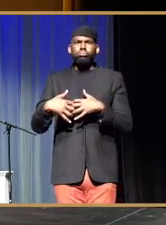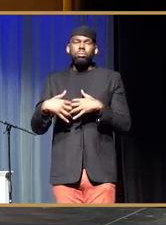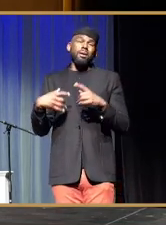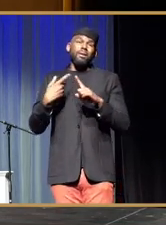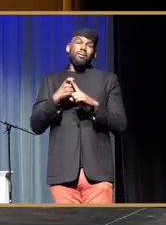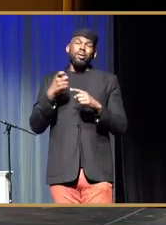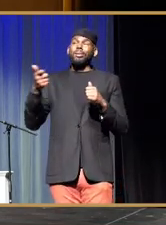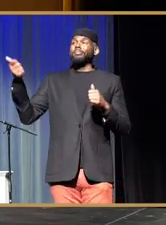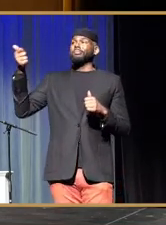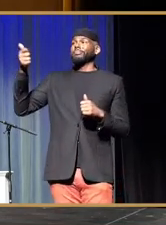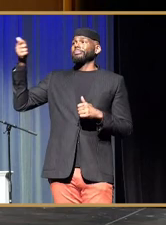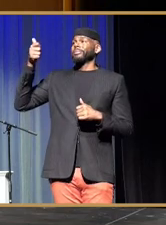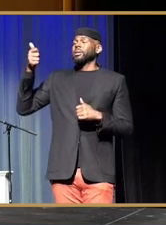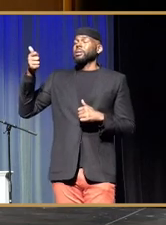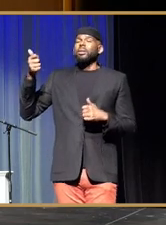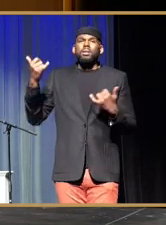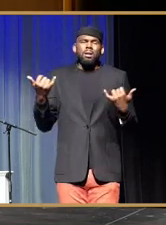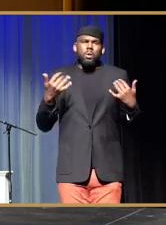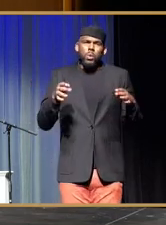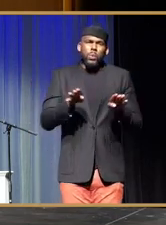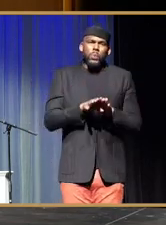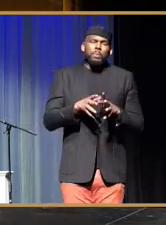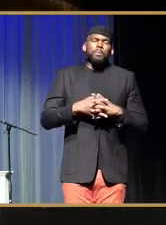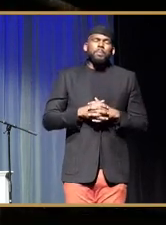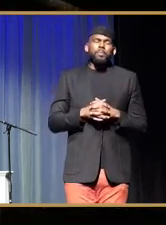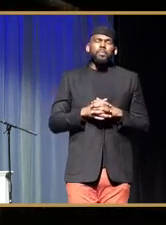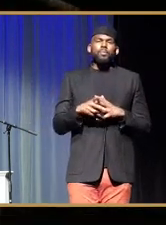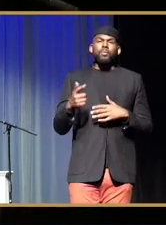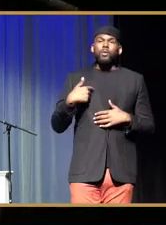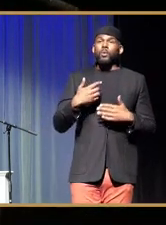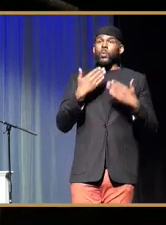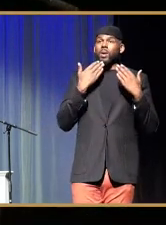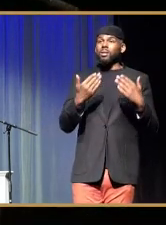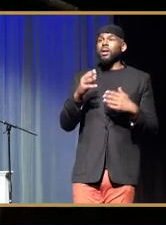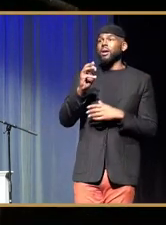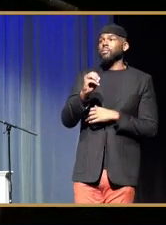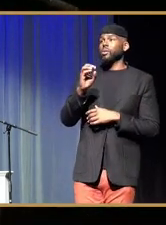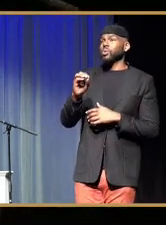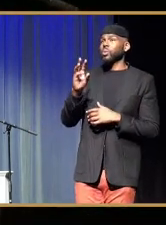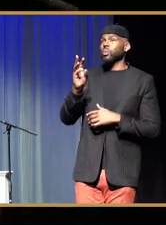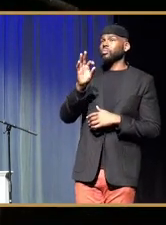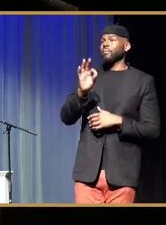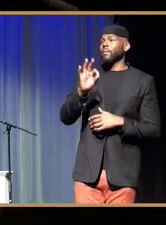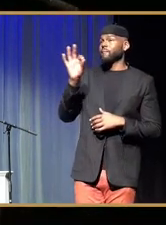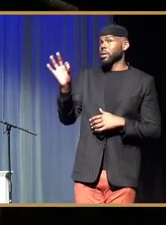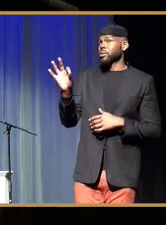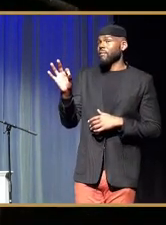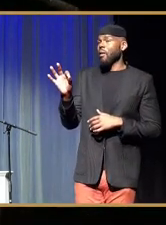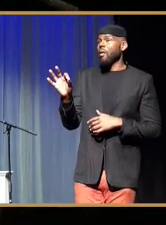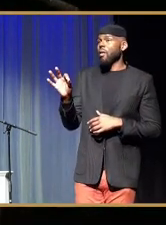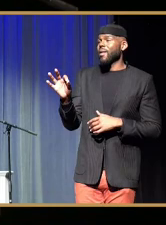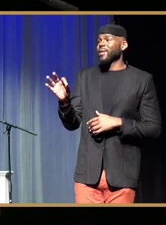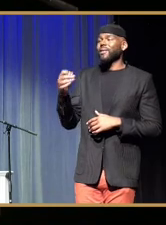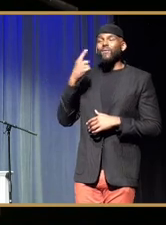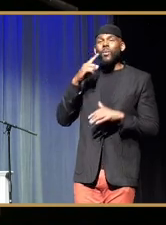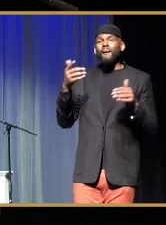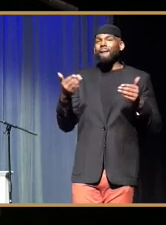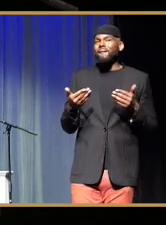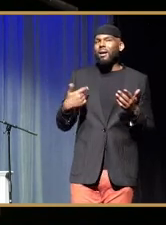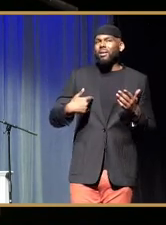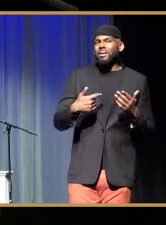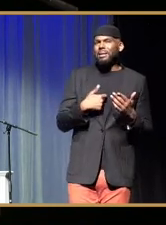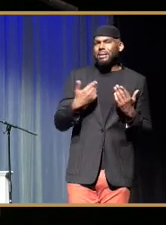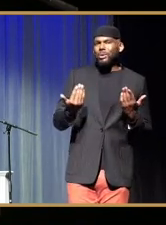that be. So as I close, we thank the March on Washington Film Festival for inviting